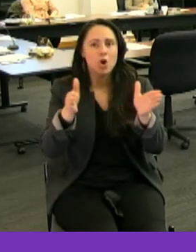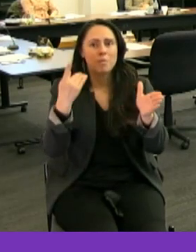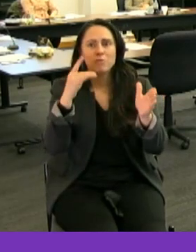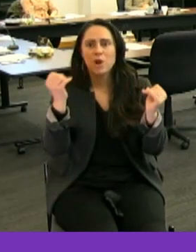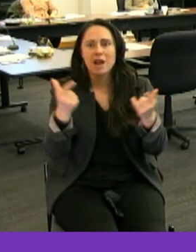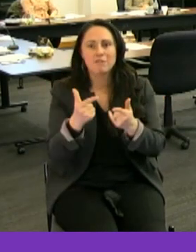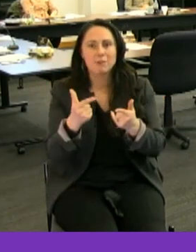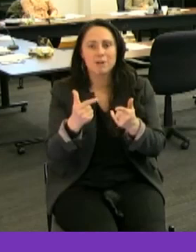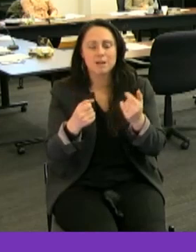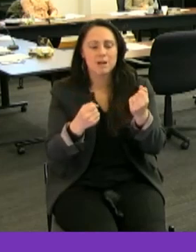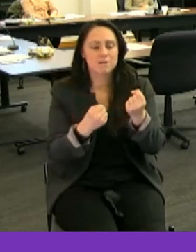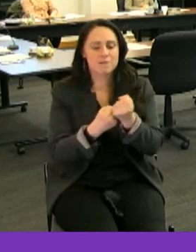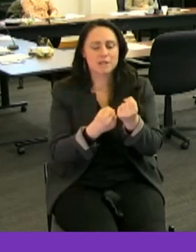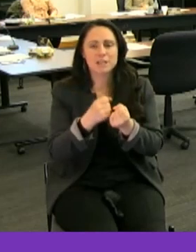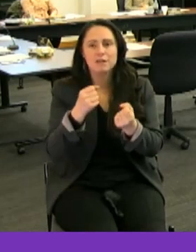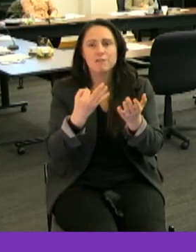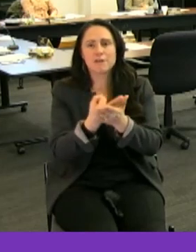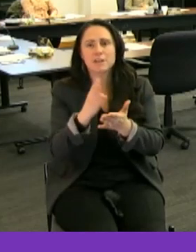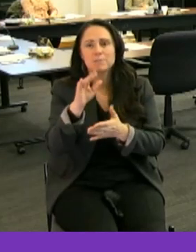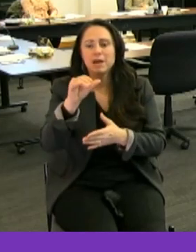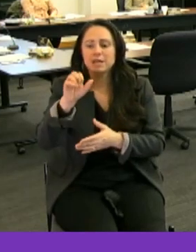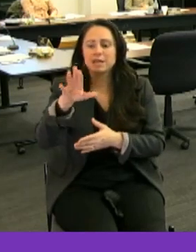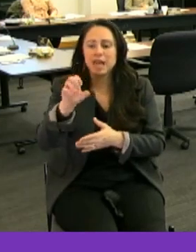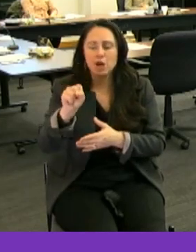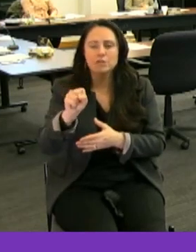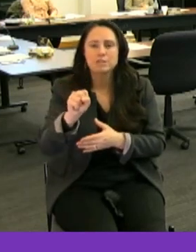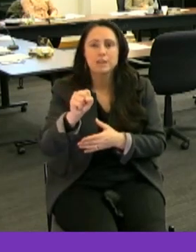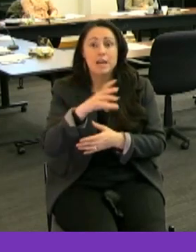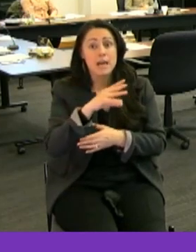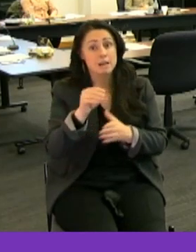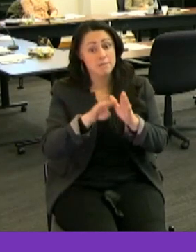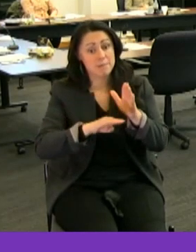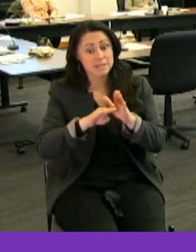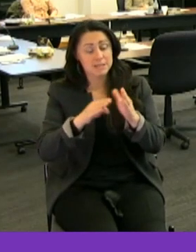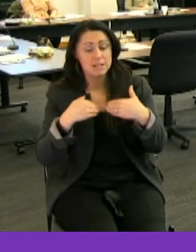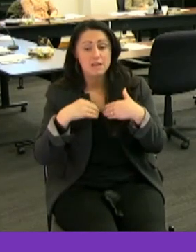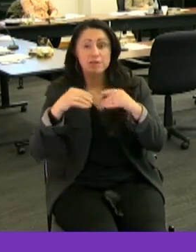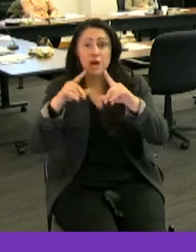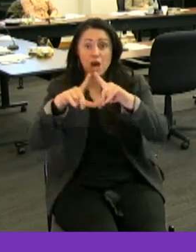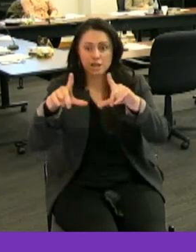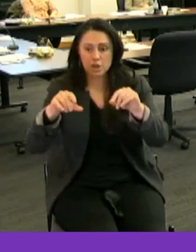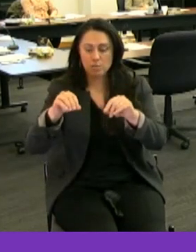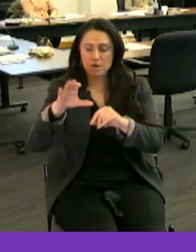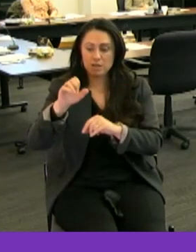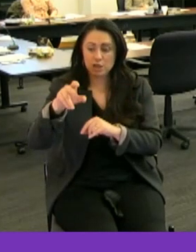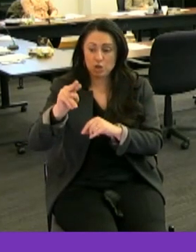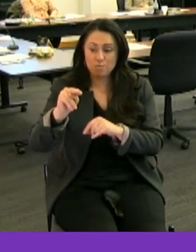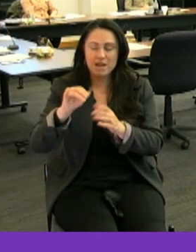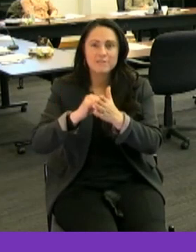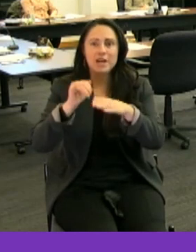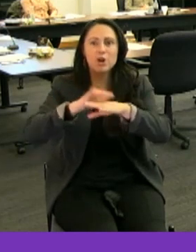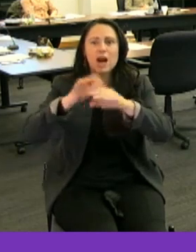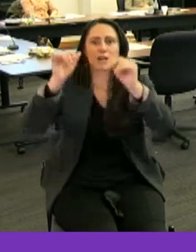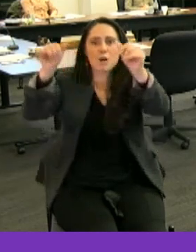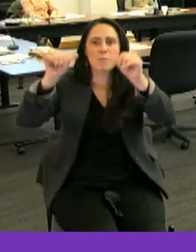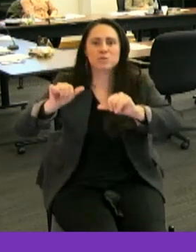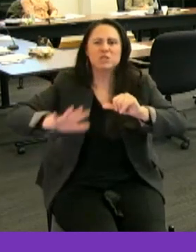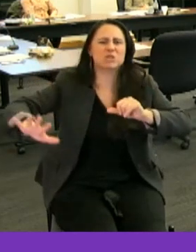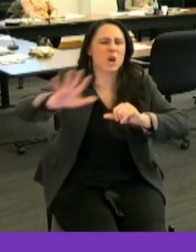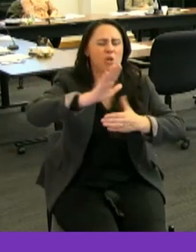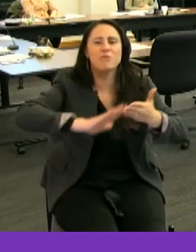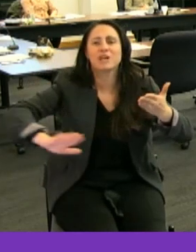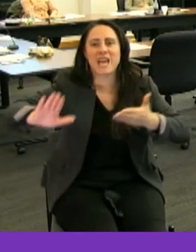was funded by CARES and HERF, and basically you'll have coupons that are on posters all around campus,